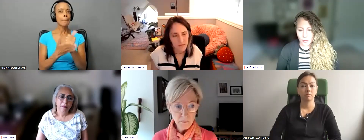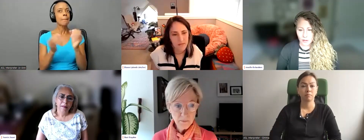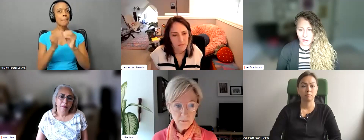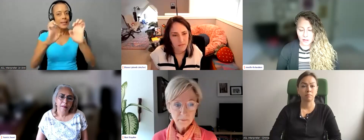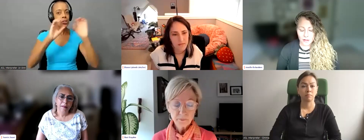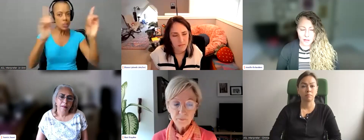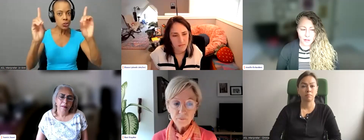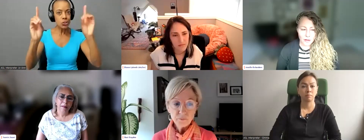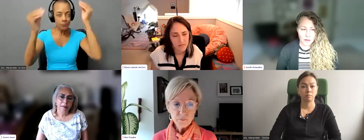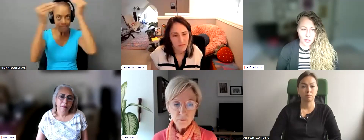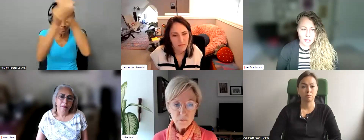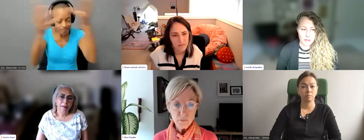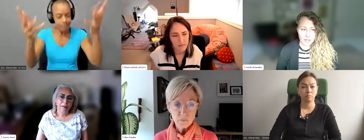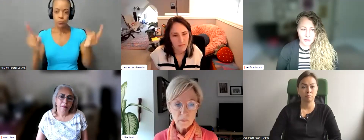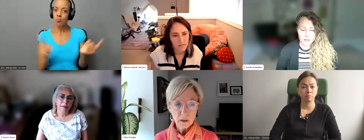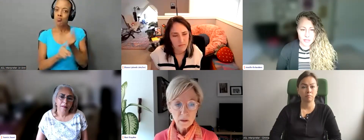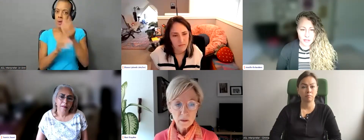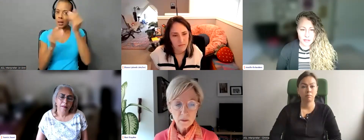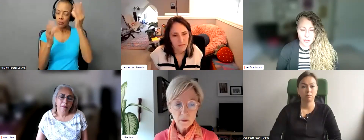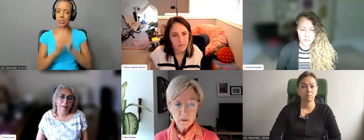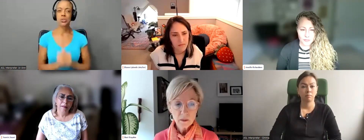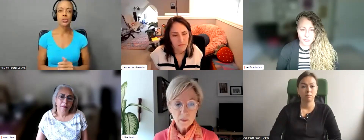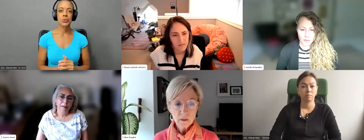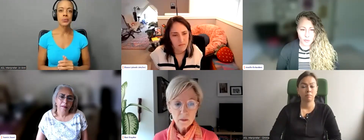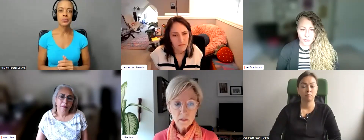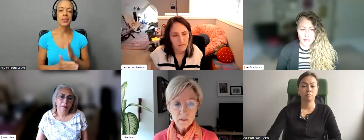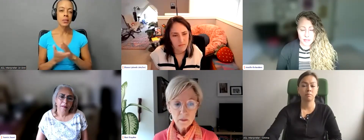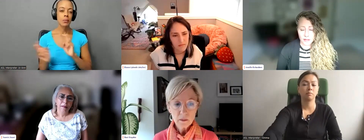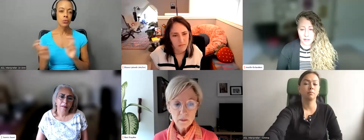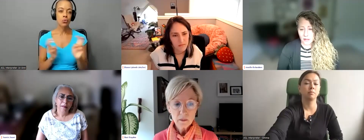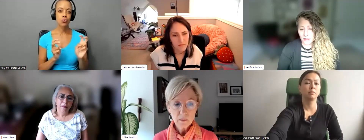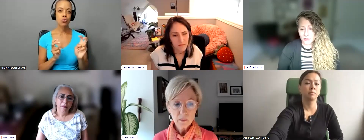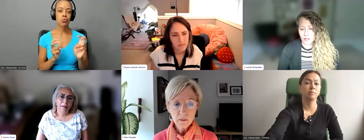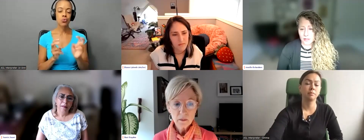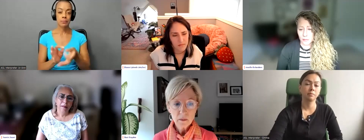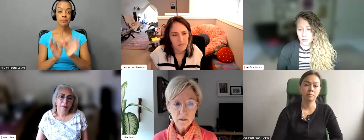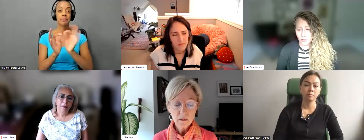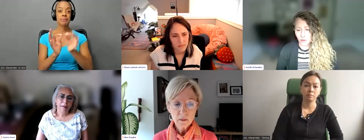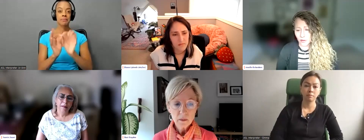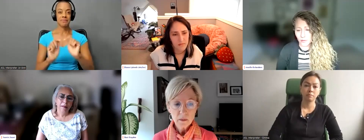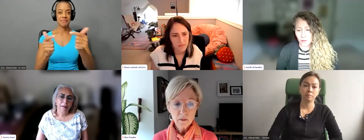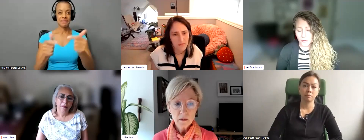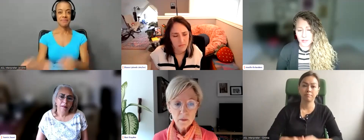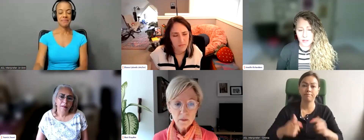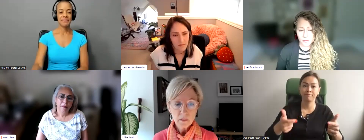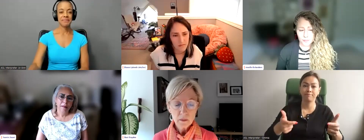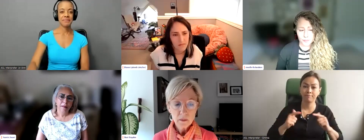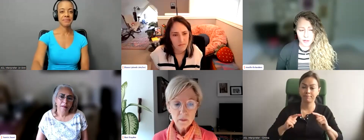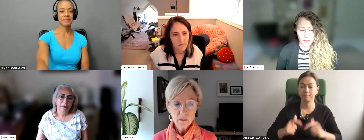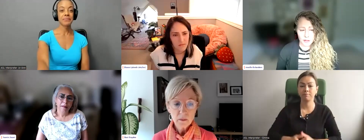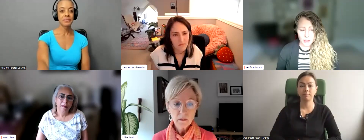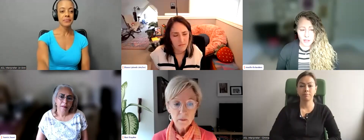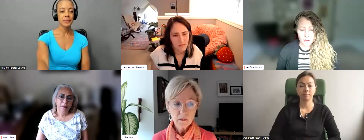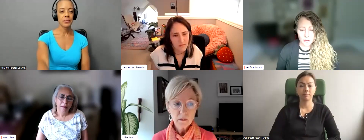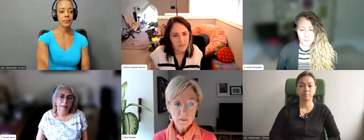general public on some of the issues that we're facing and Indigenous women are facing